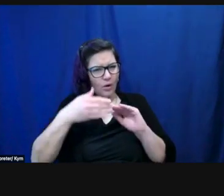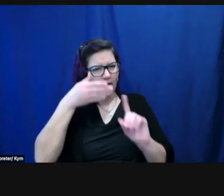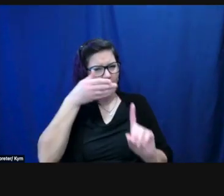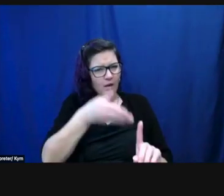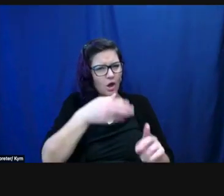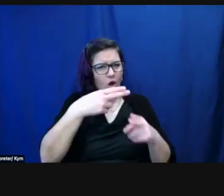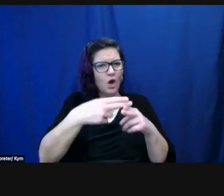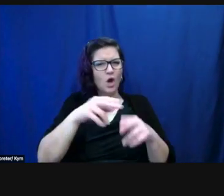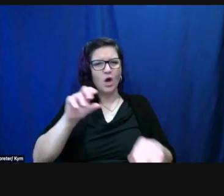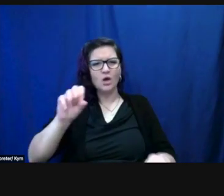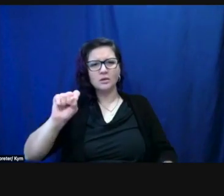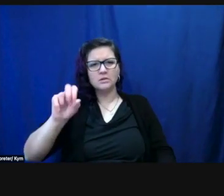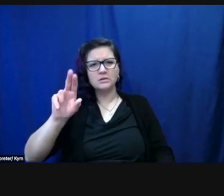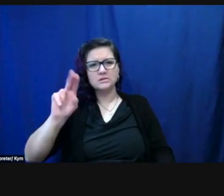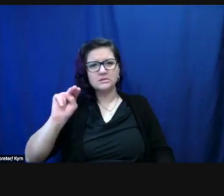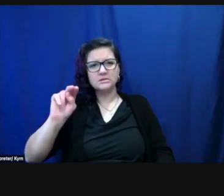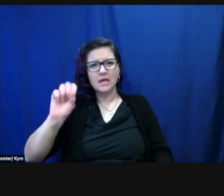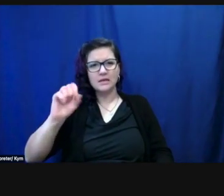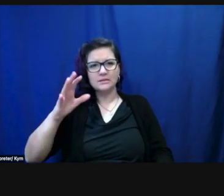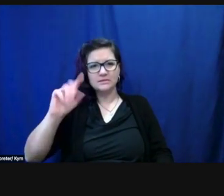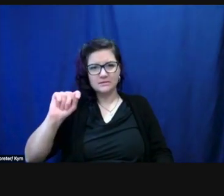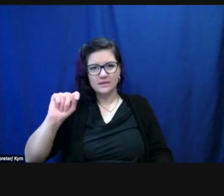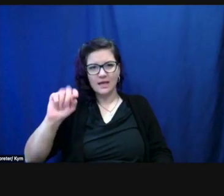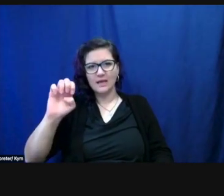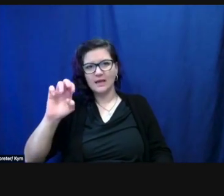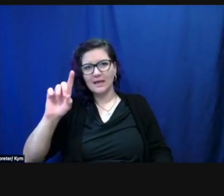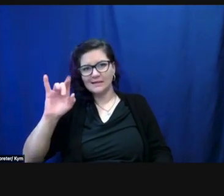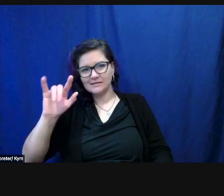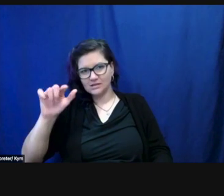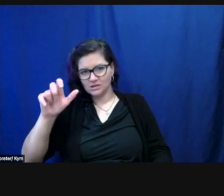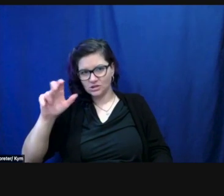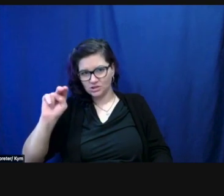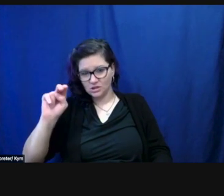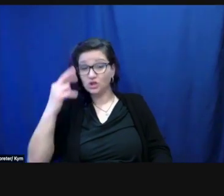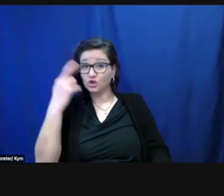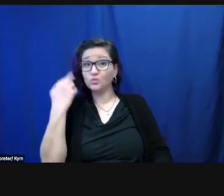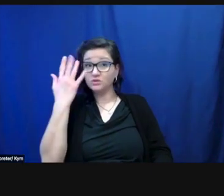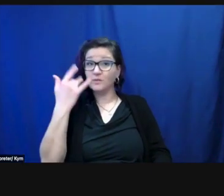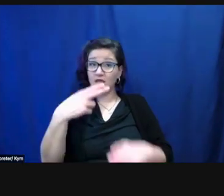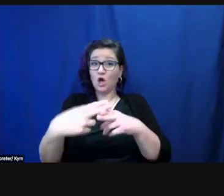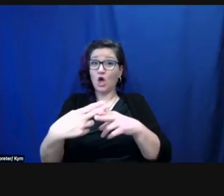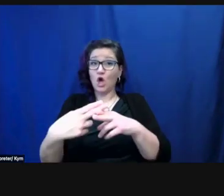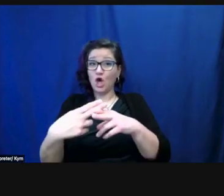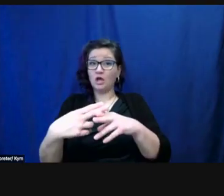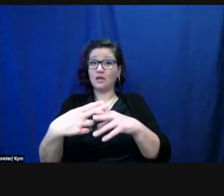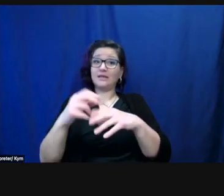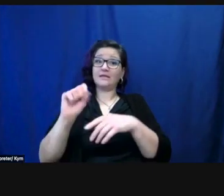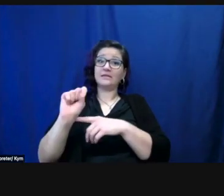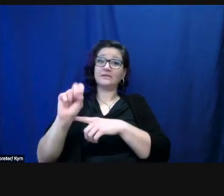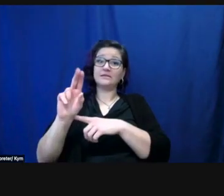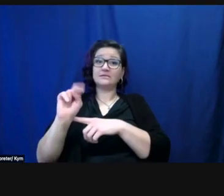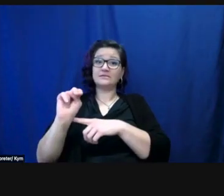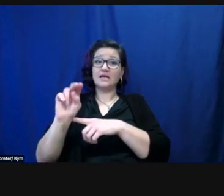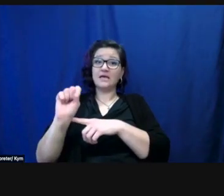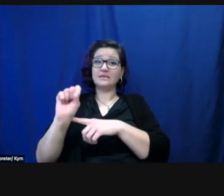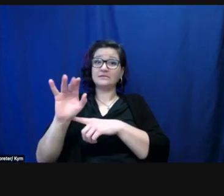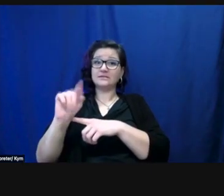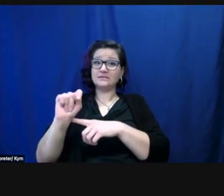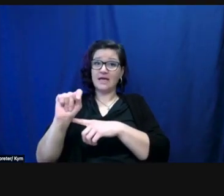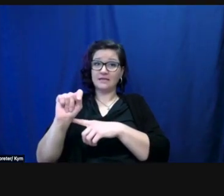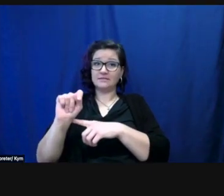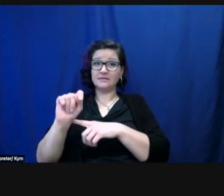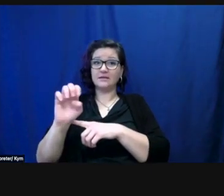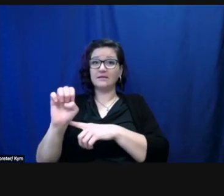the Sunset Edition. And there was a reason they called it the Sunset Edition, because